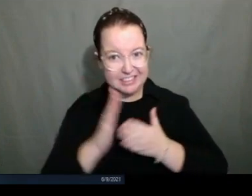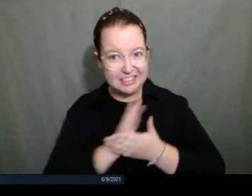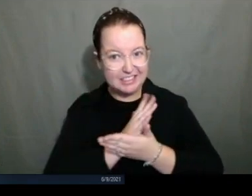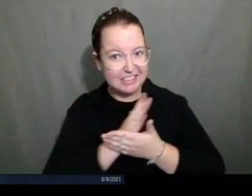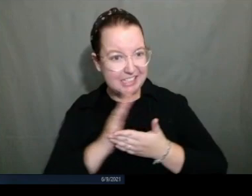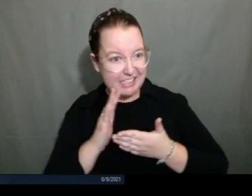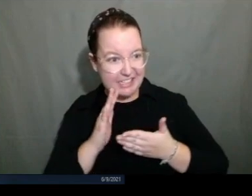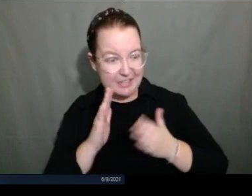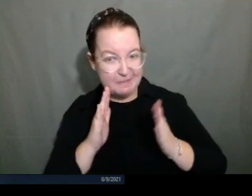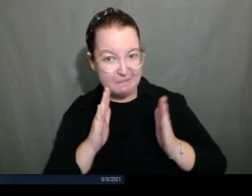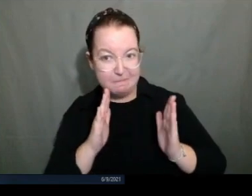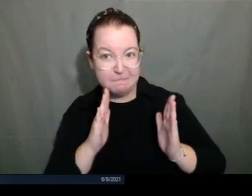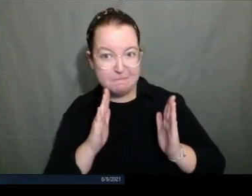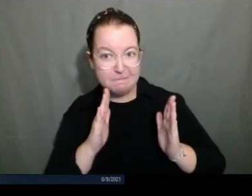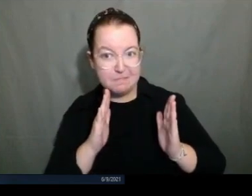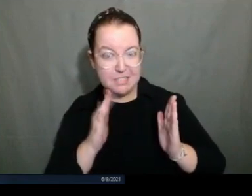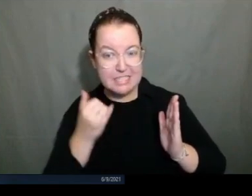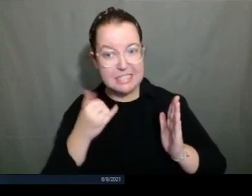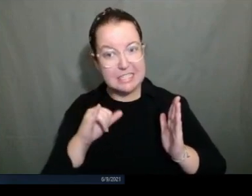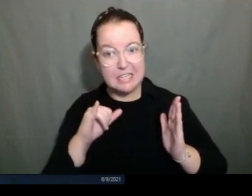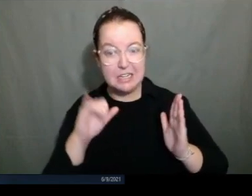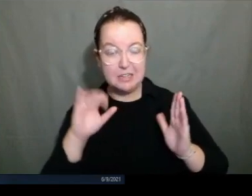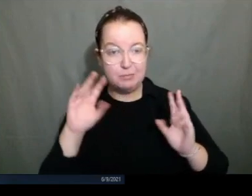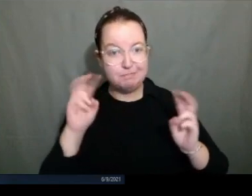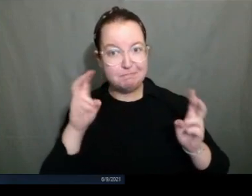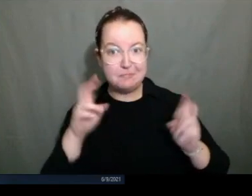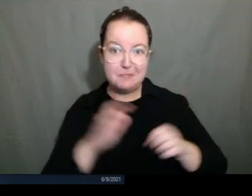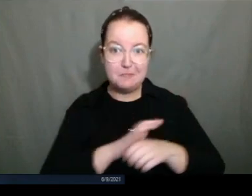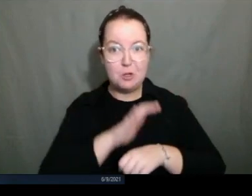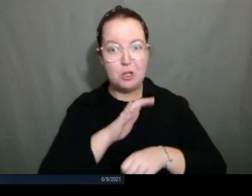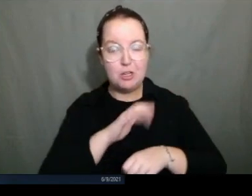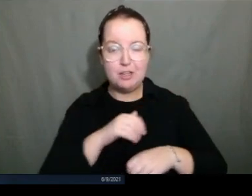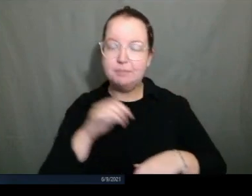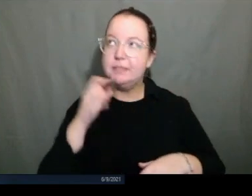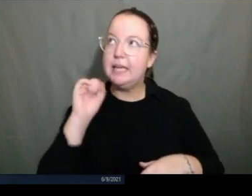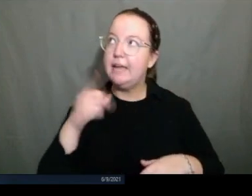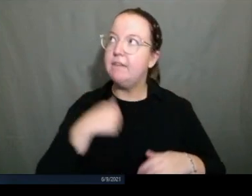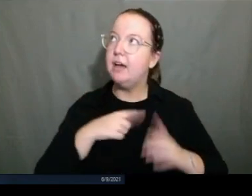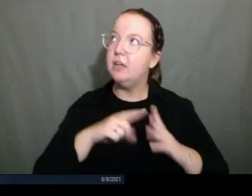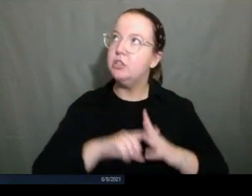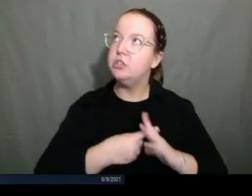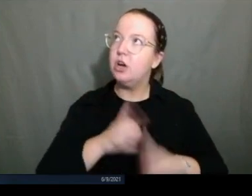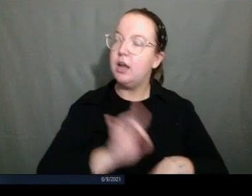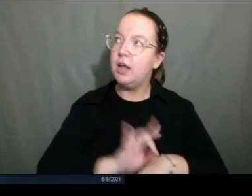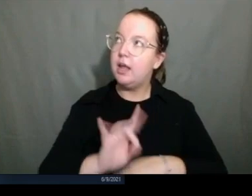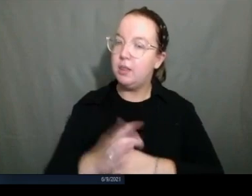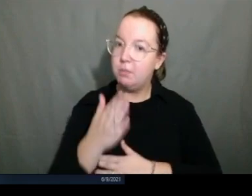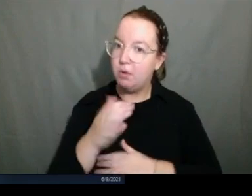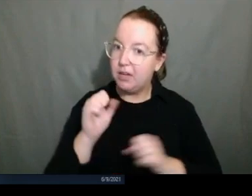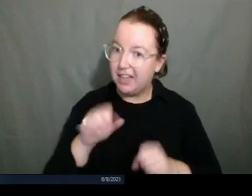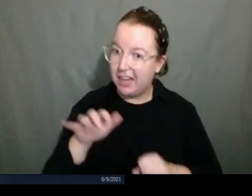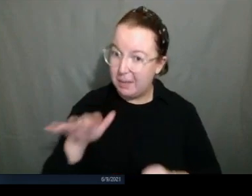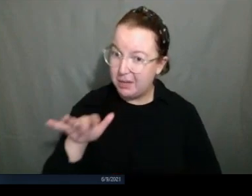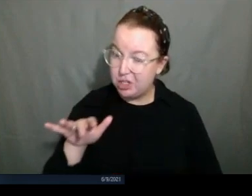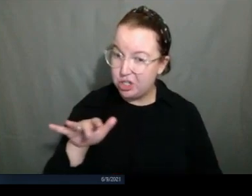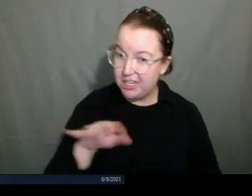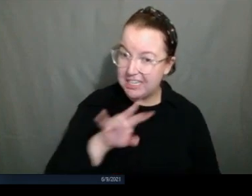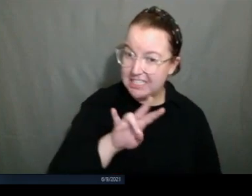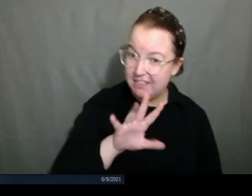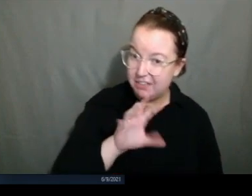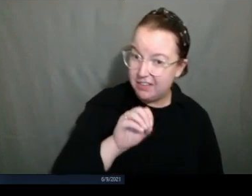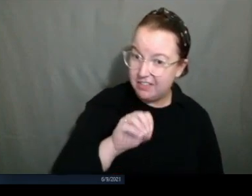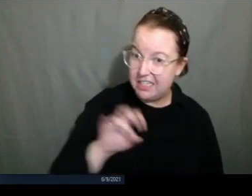sign in and be okay? Like if they say they start at 8 a.m., can they punch in at 10 of or 5